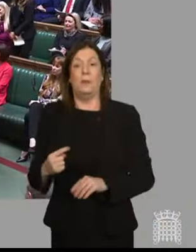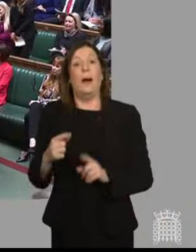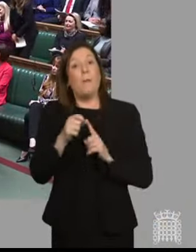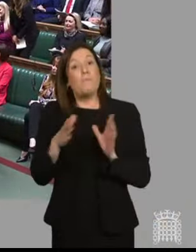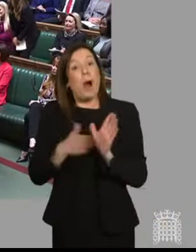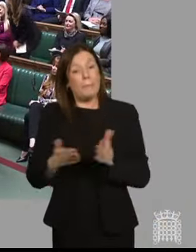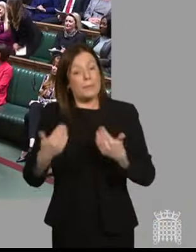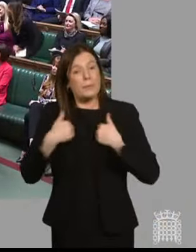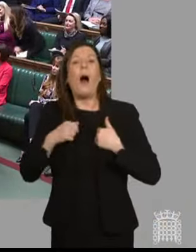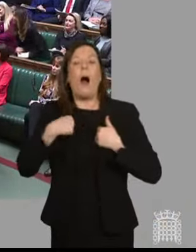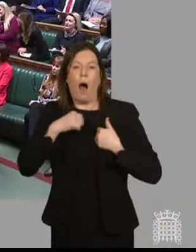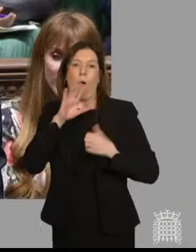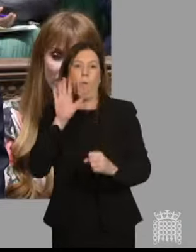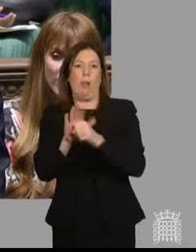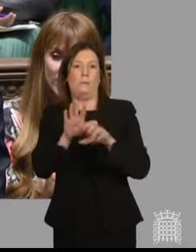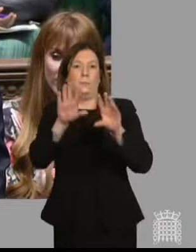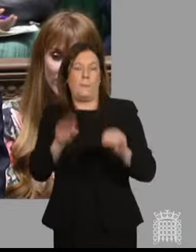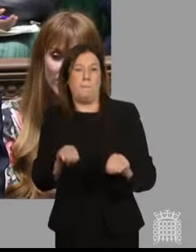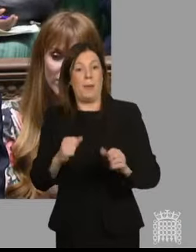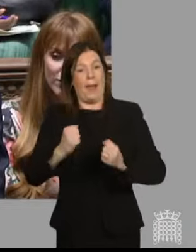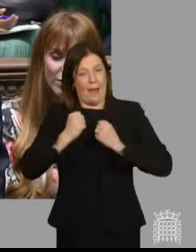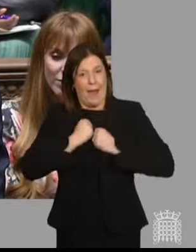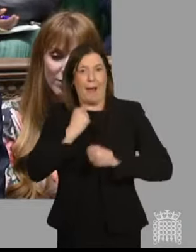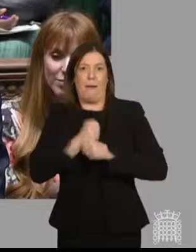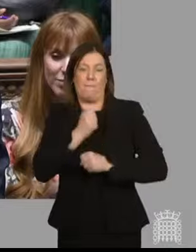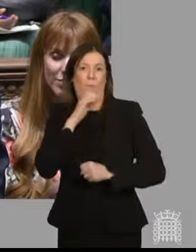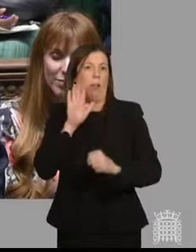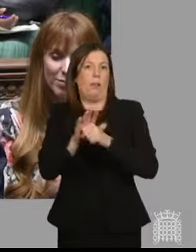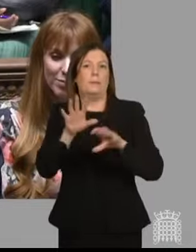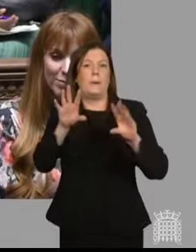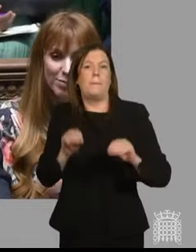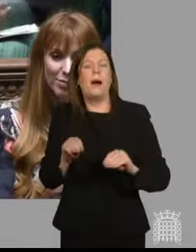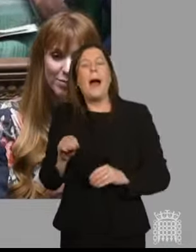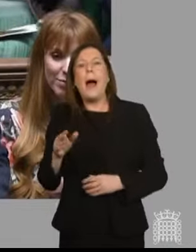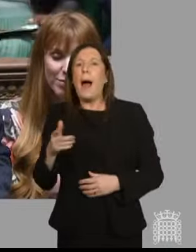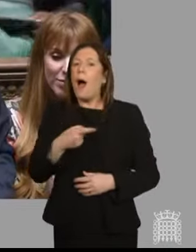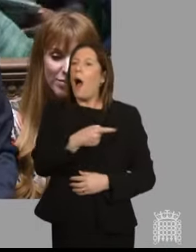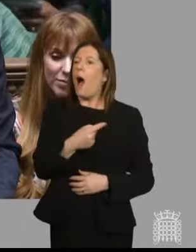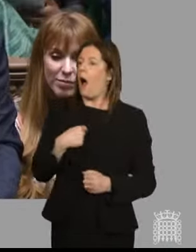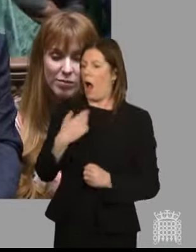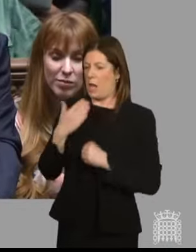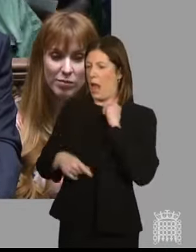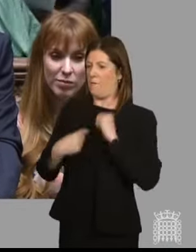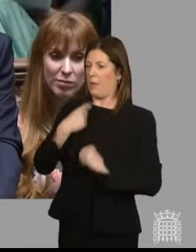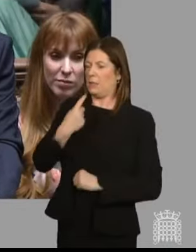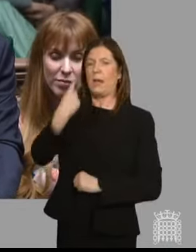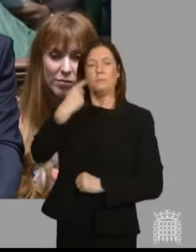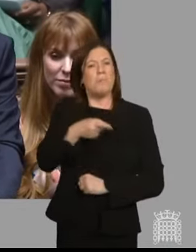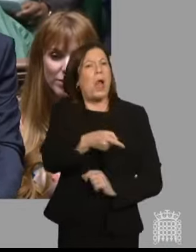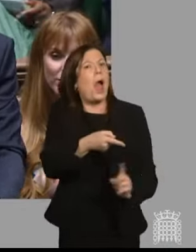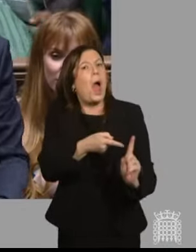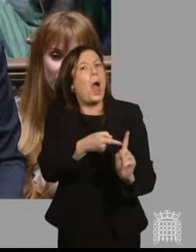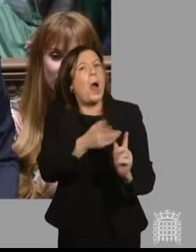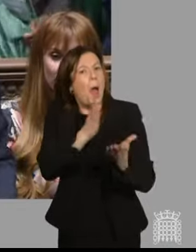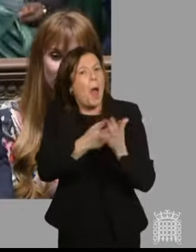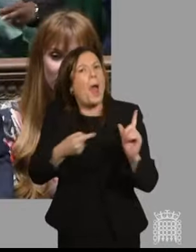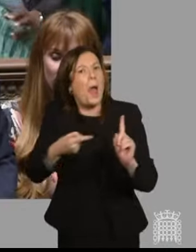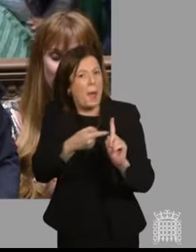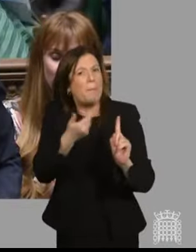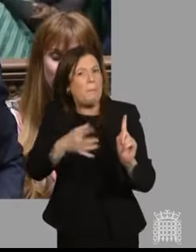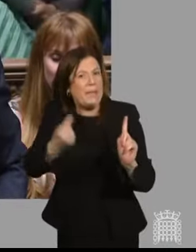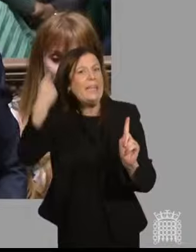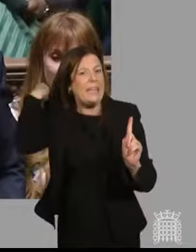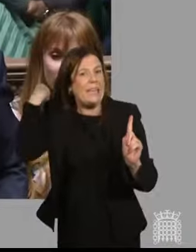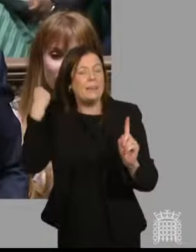I notice he didn't deny it, Mr. Speaker. I'm not surprised. £400 million of taxpayer money down